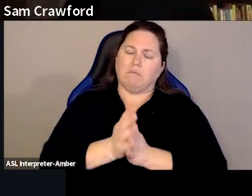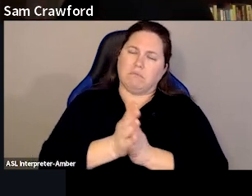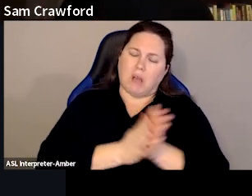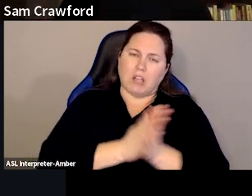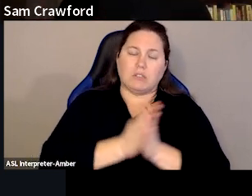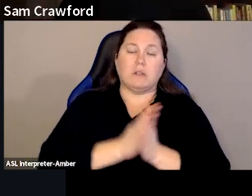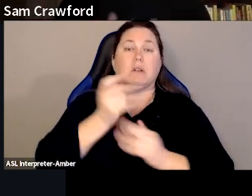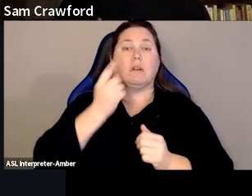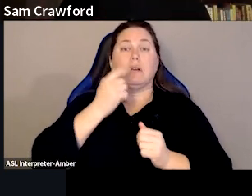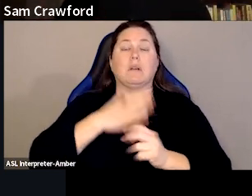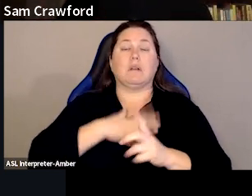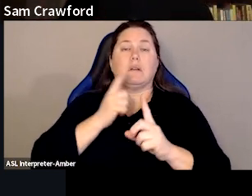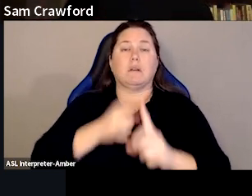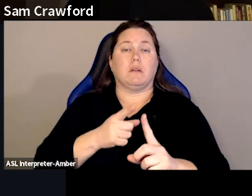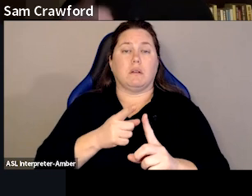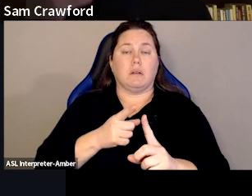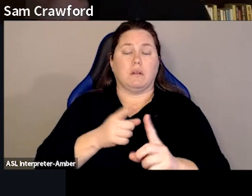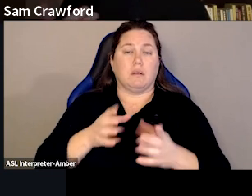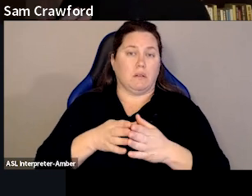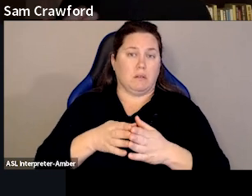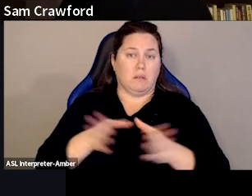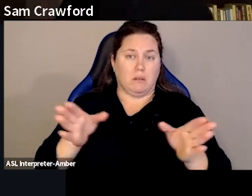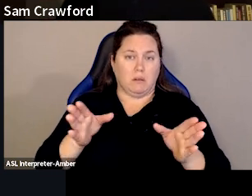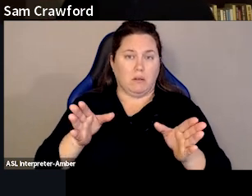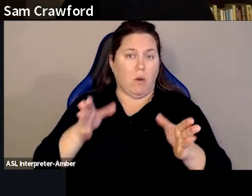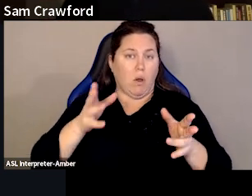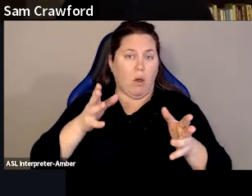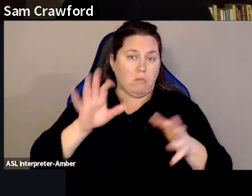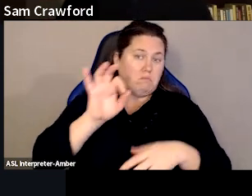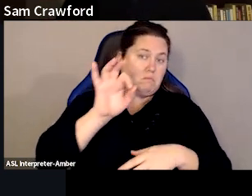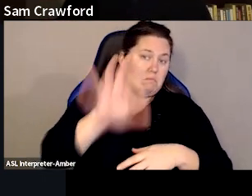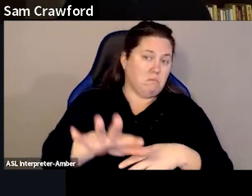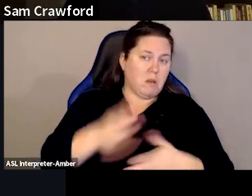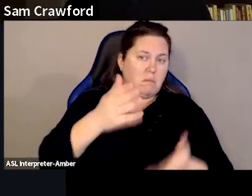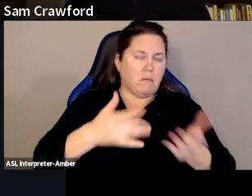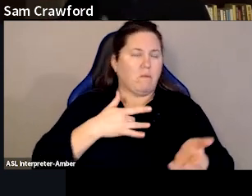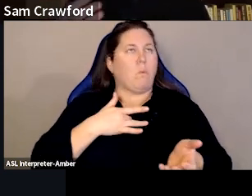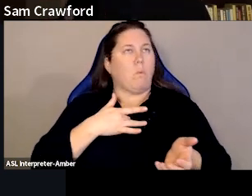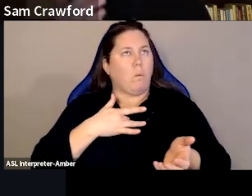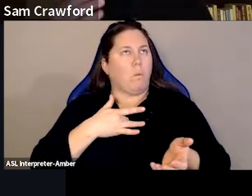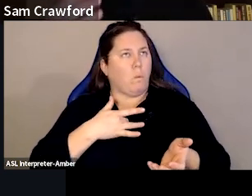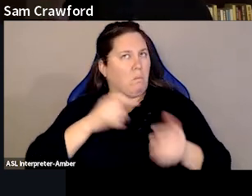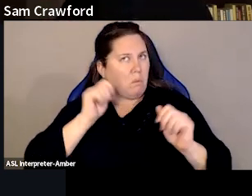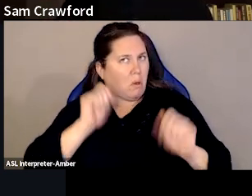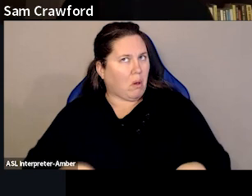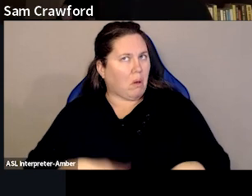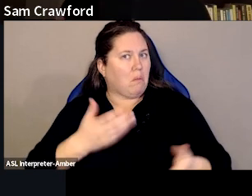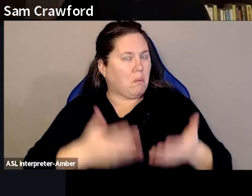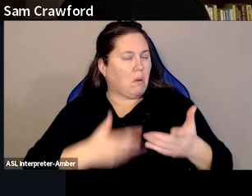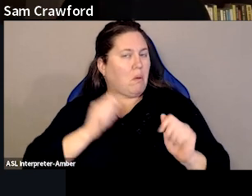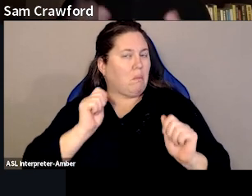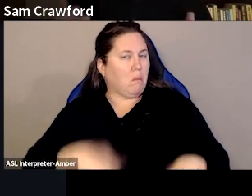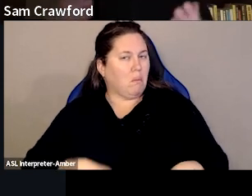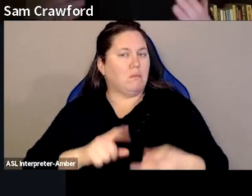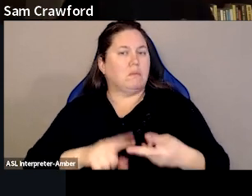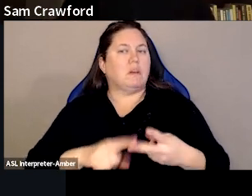as a whole is just to educate you in the hopes that it may open your eyes to possibilities. And because we're entering a new era, so I